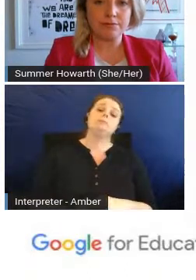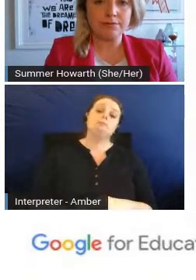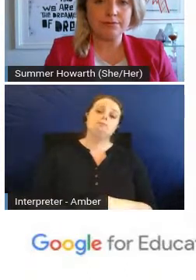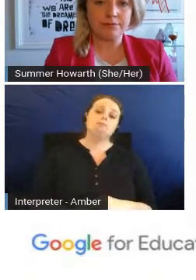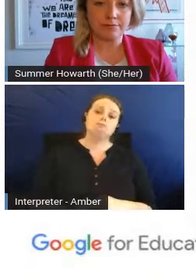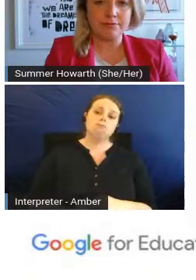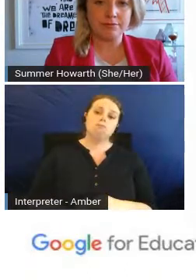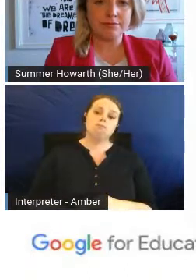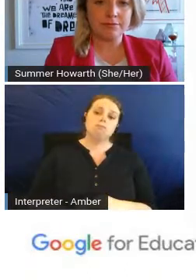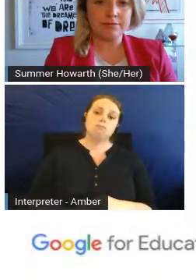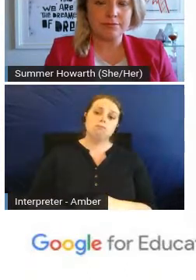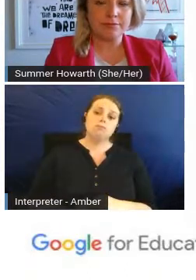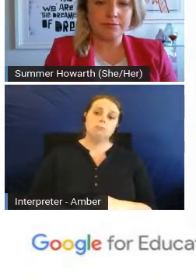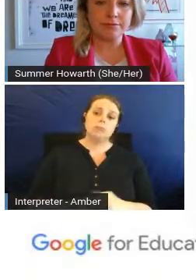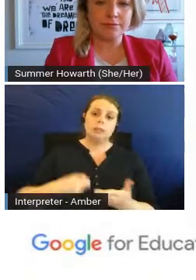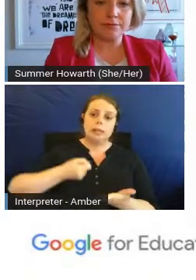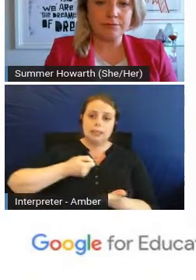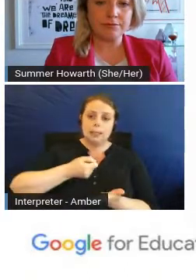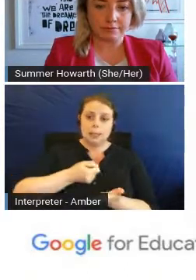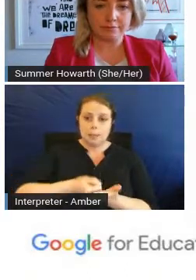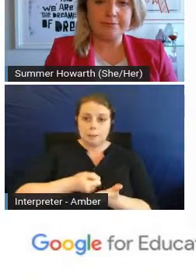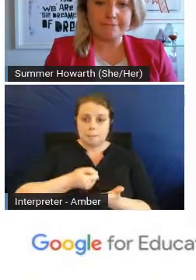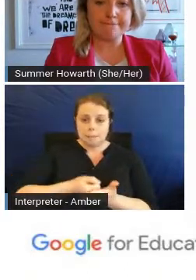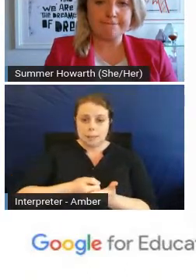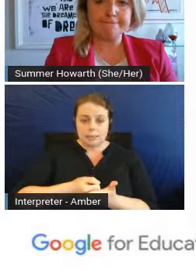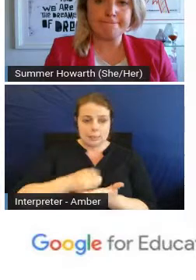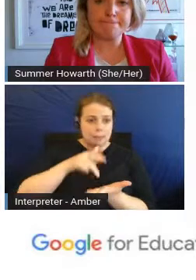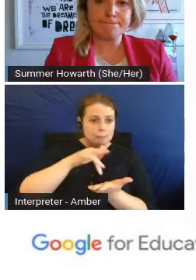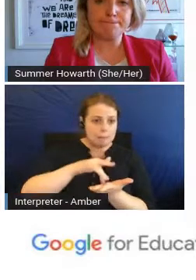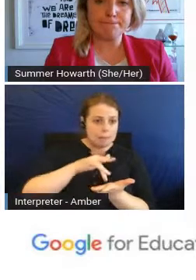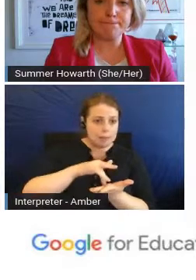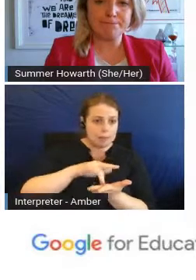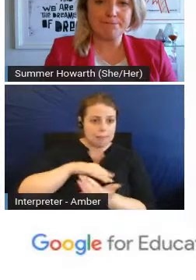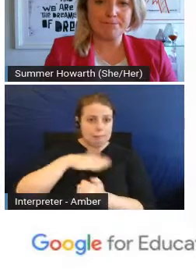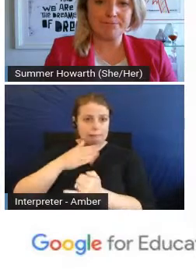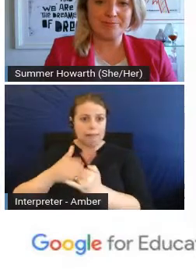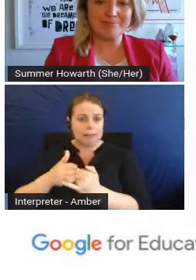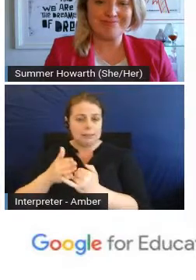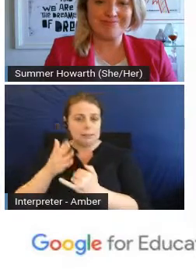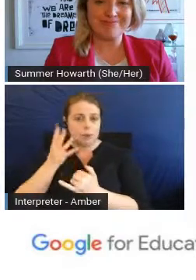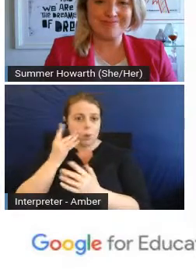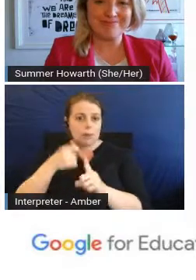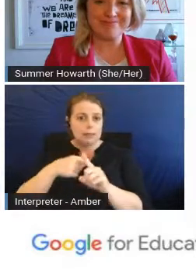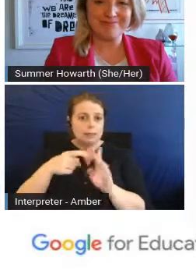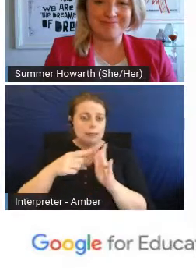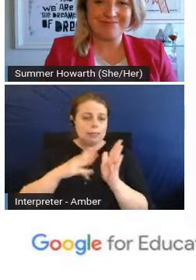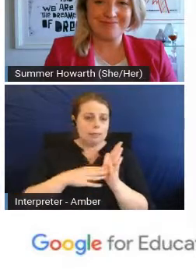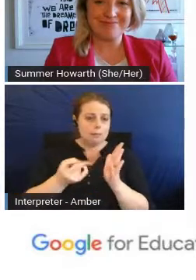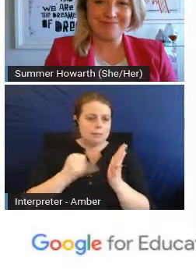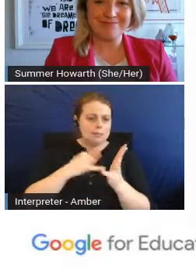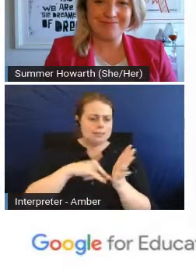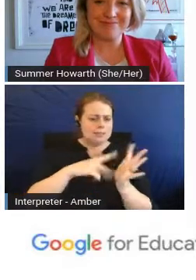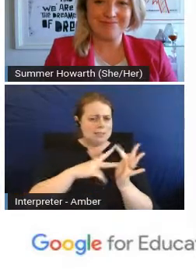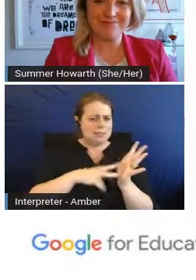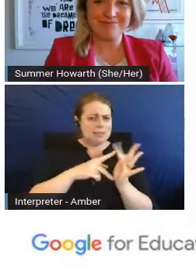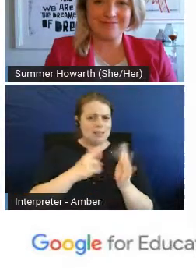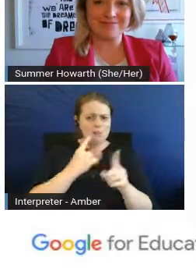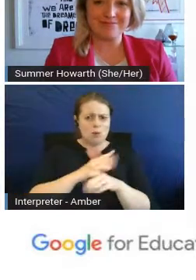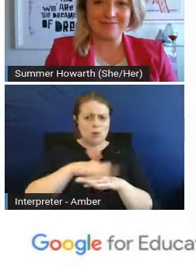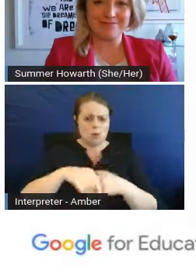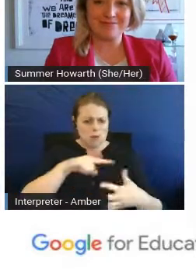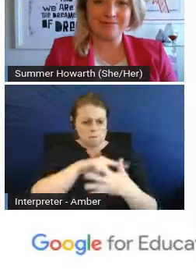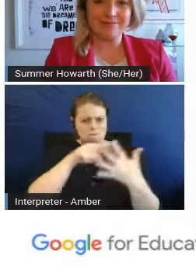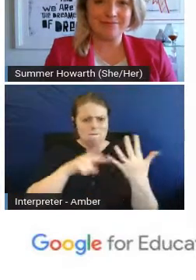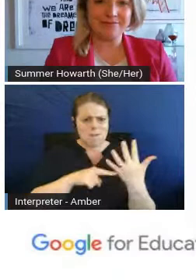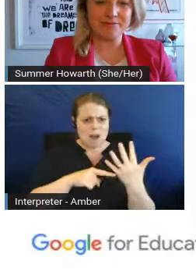its most basic, a beginning, middle, and end. It made me laugh when Kimberly and Steve were referring to the 5-part lesson plan. And what we're looking